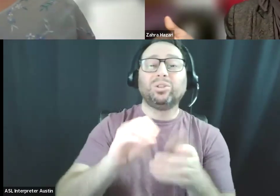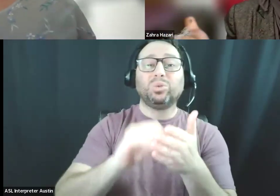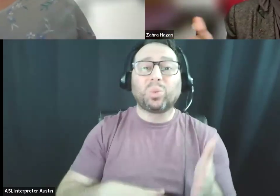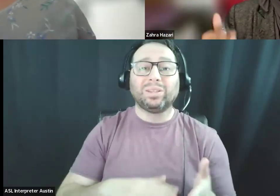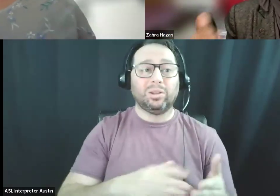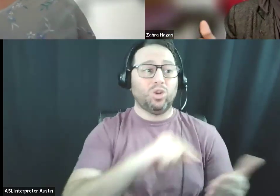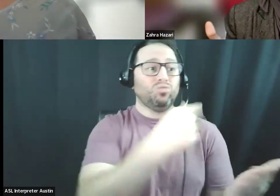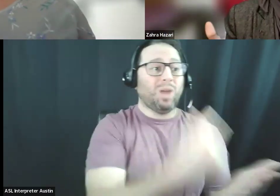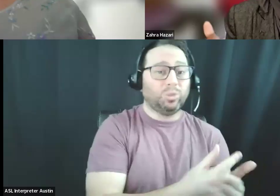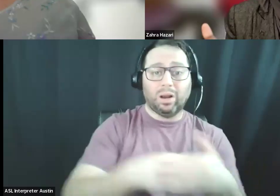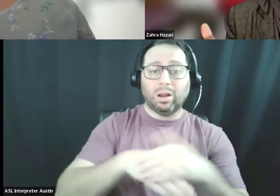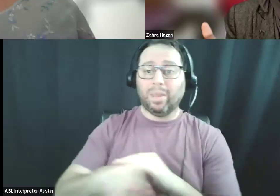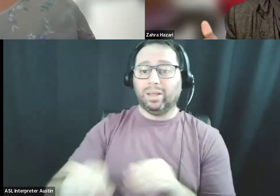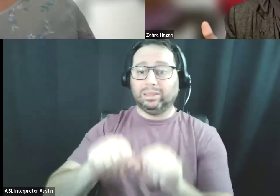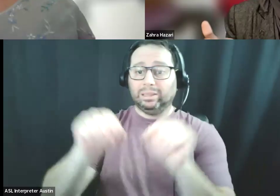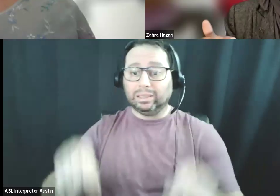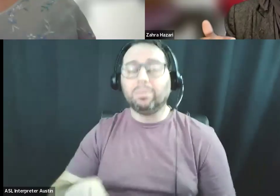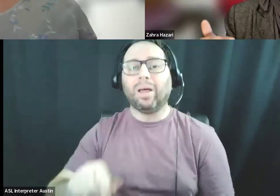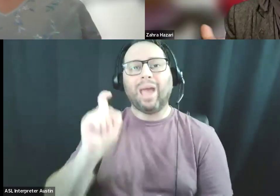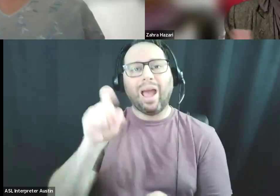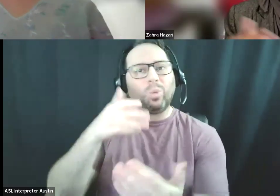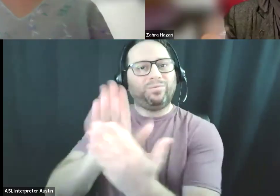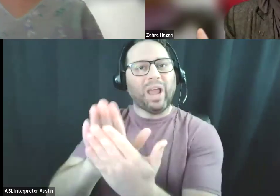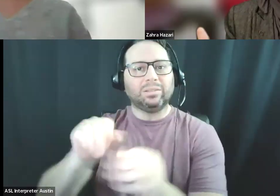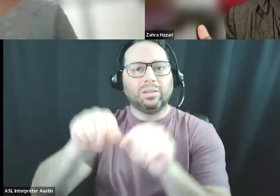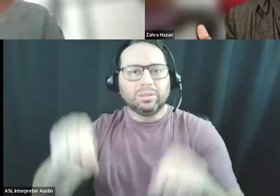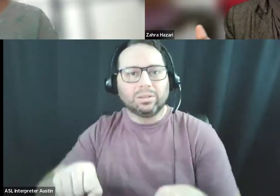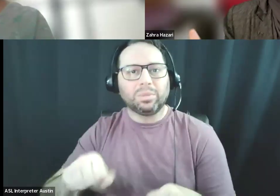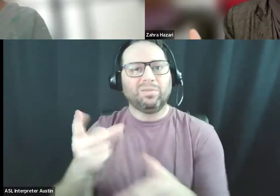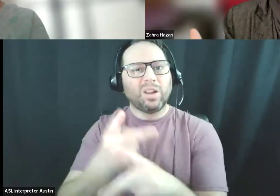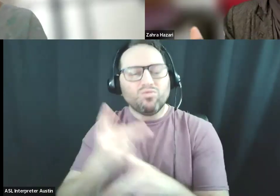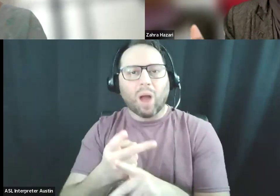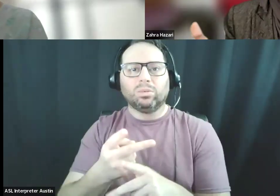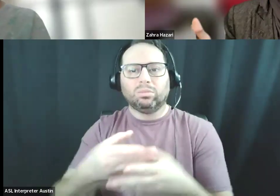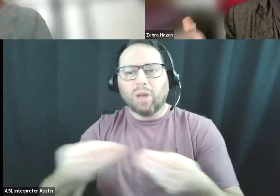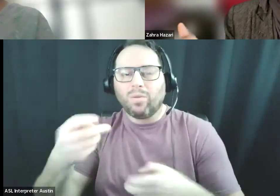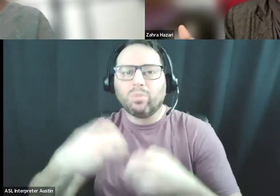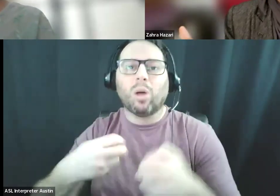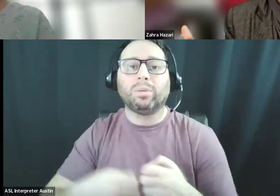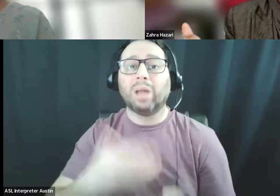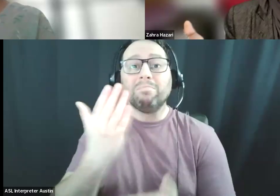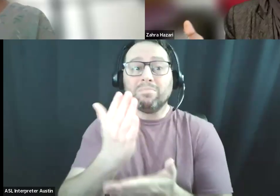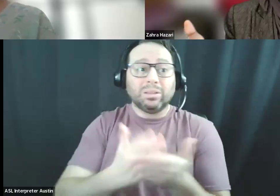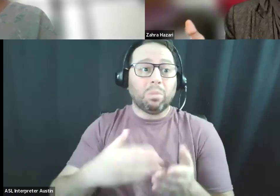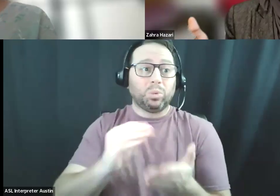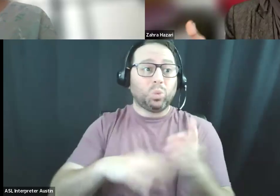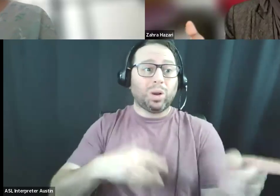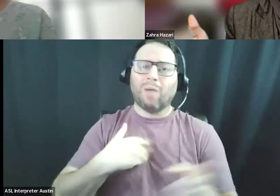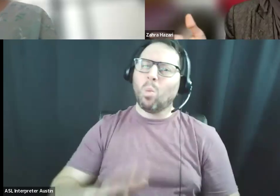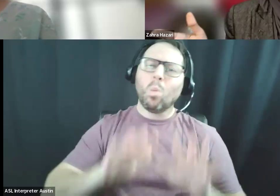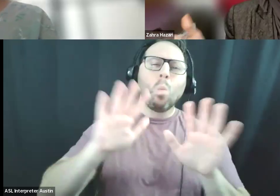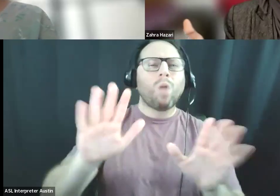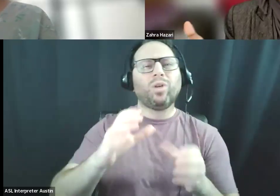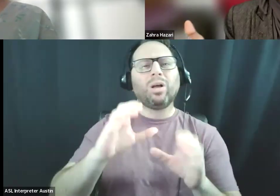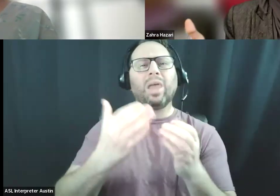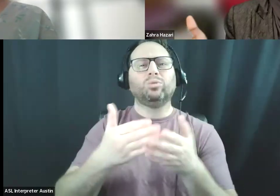right? Like, so our physics students, for example, they might have a wonderful classroom experience that we create for them. But then when